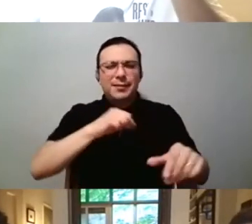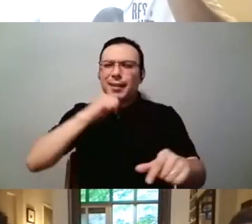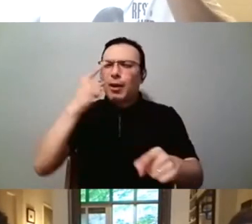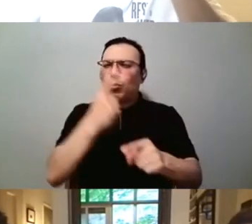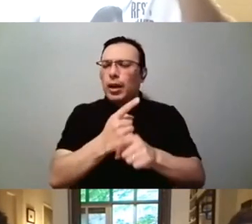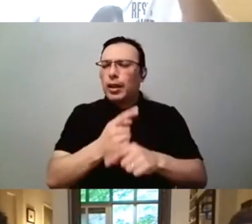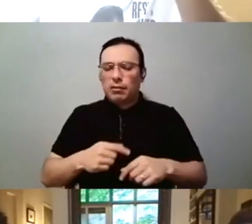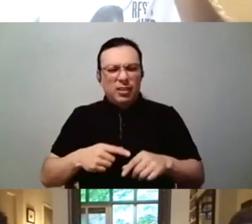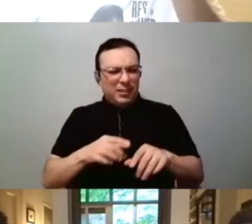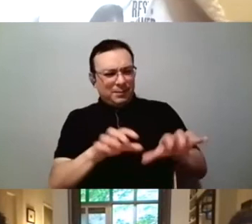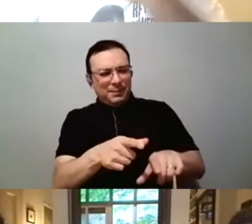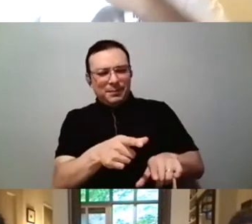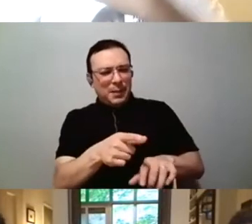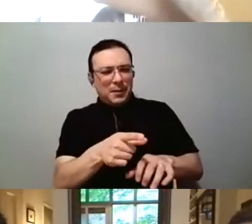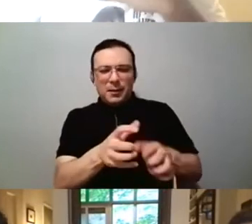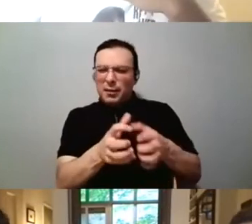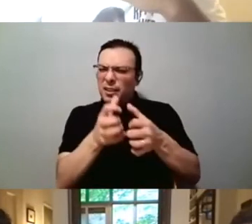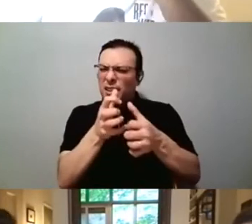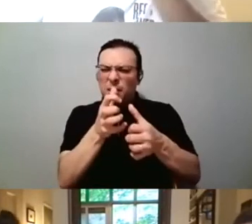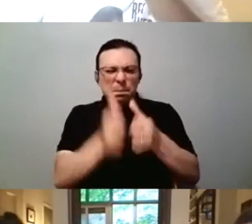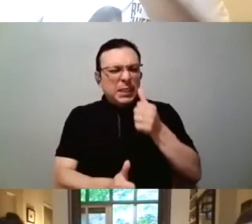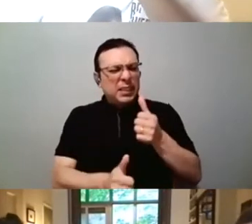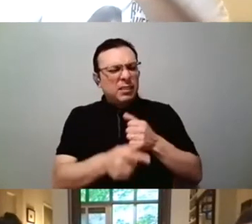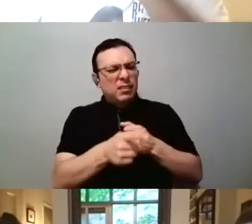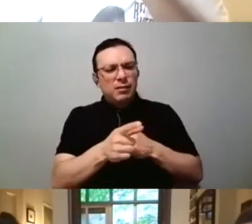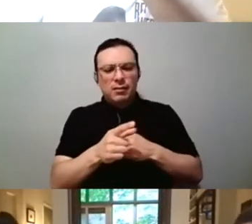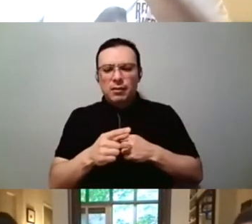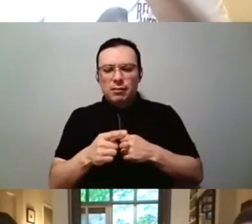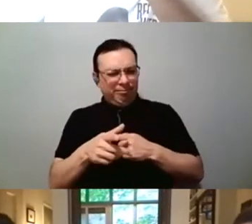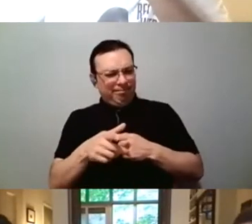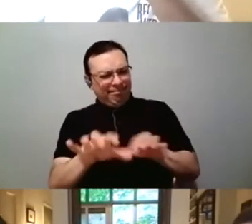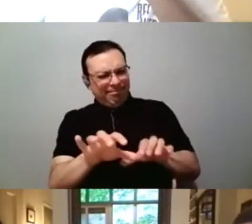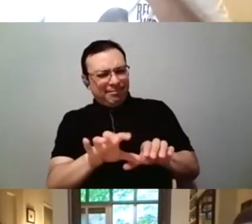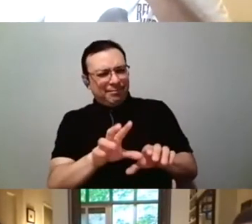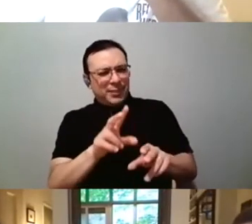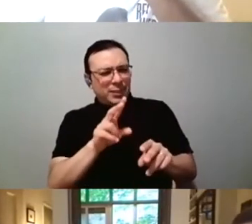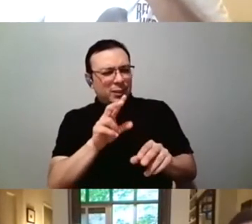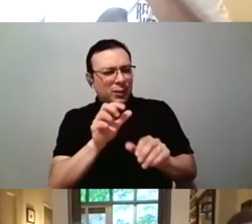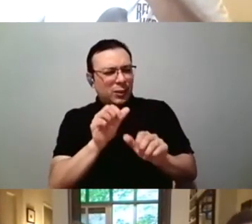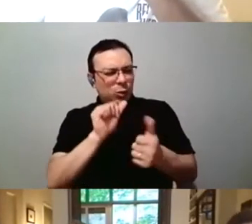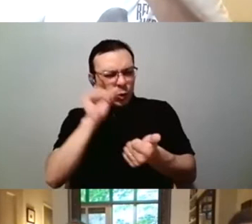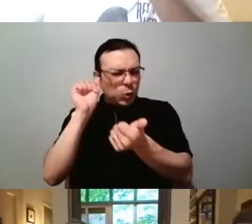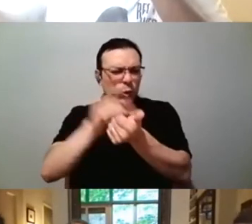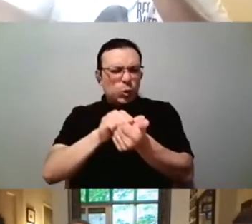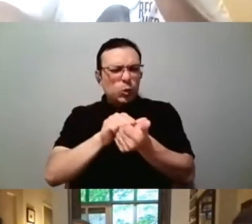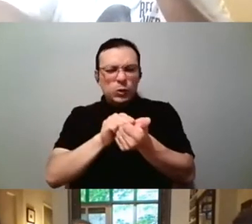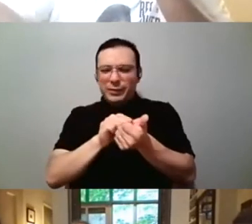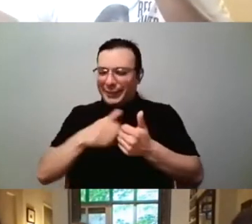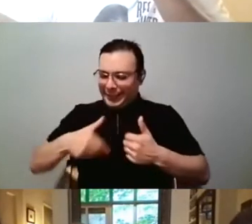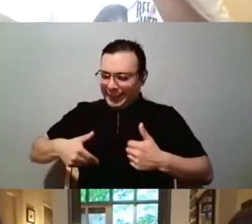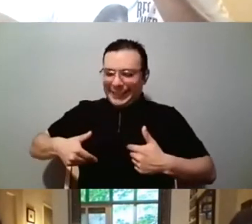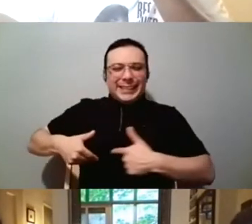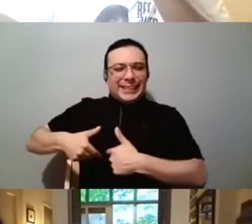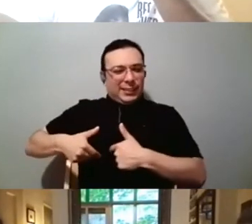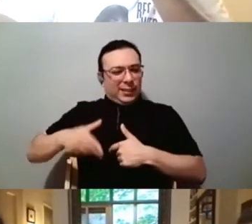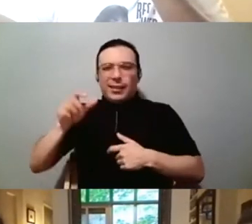you kind of know that you feel that things can be done a better better way and so we're like let's tap